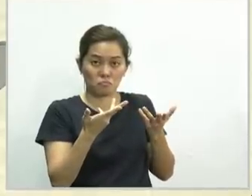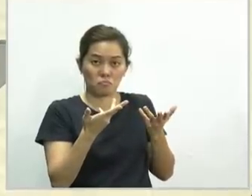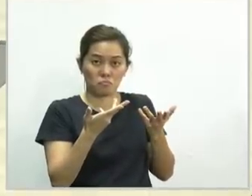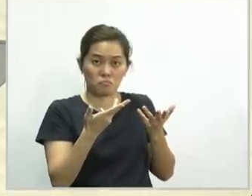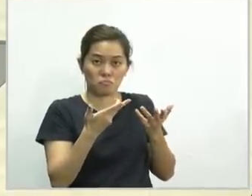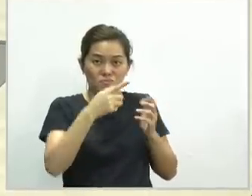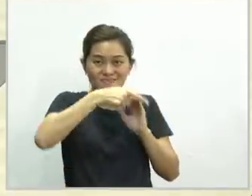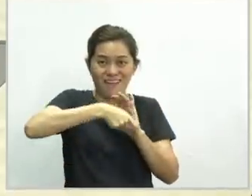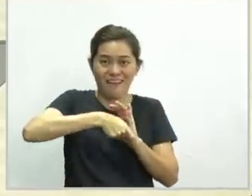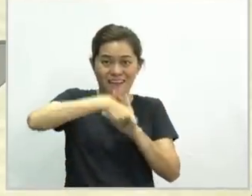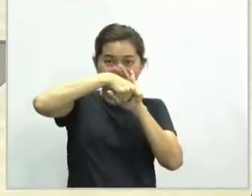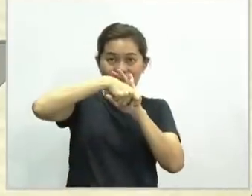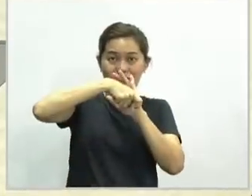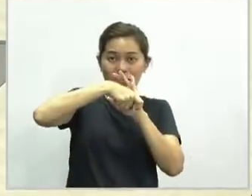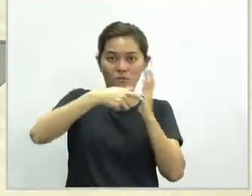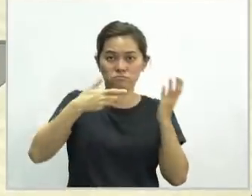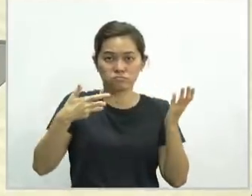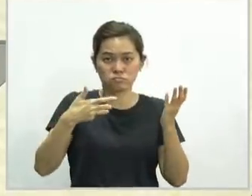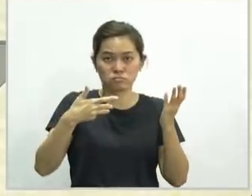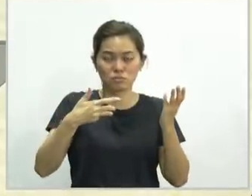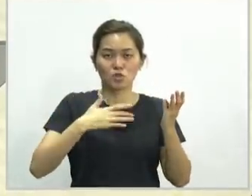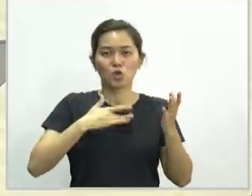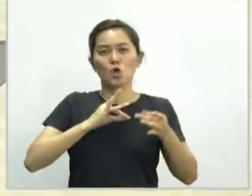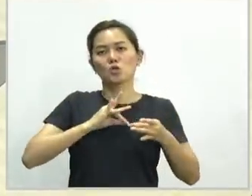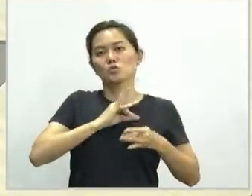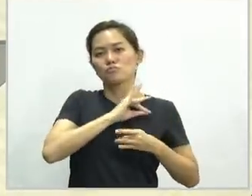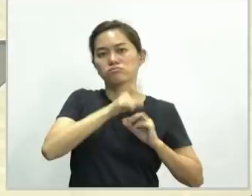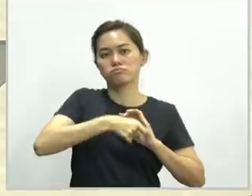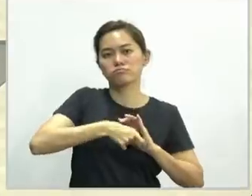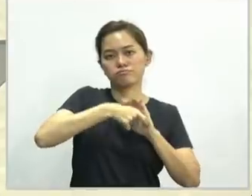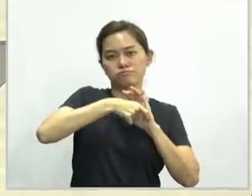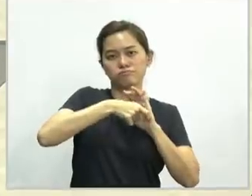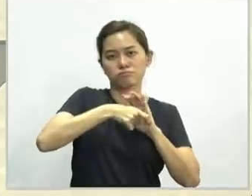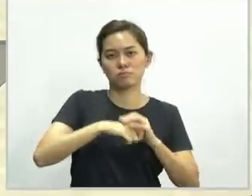anchor of the soul.